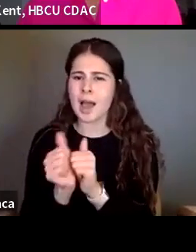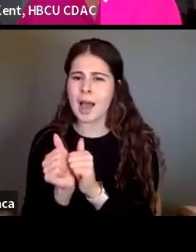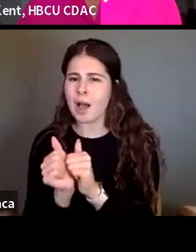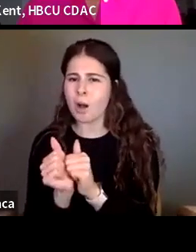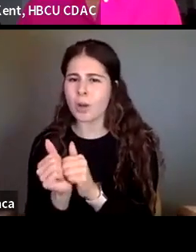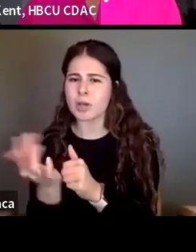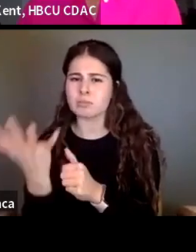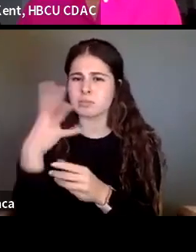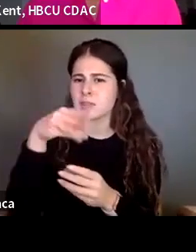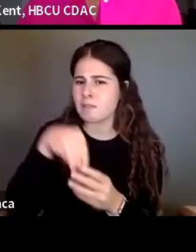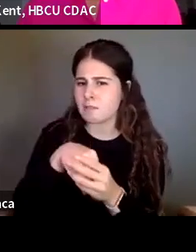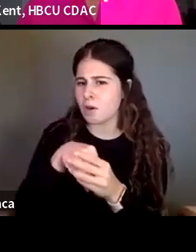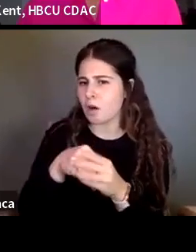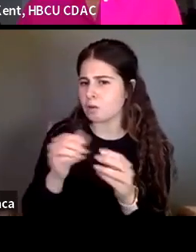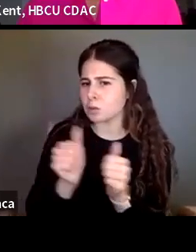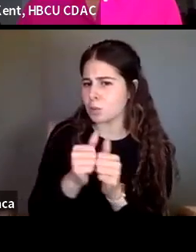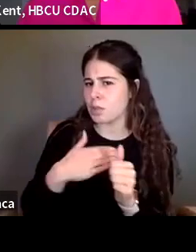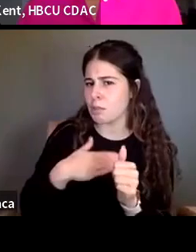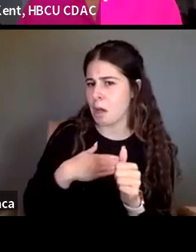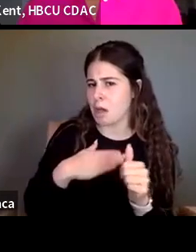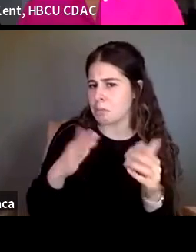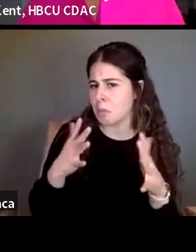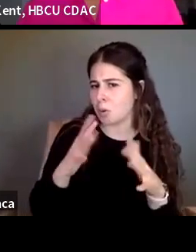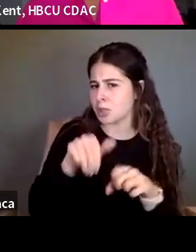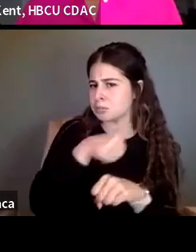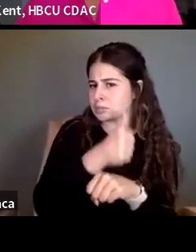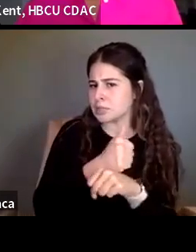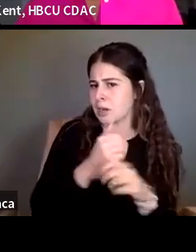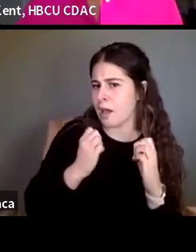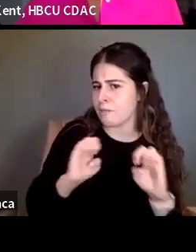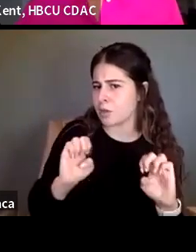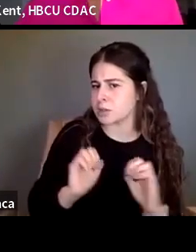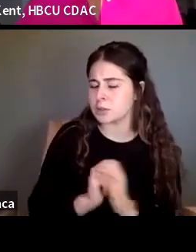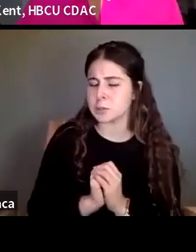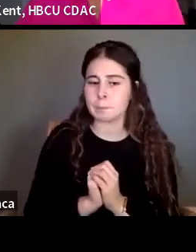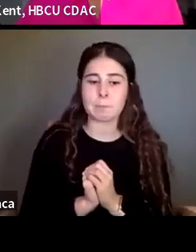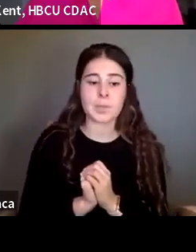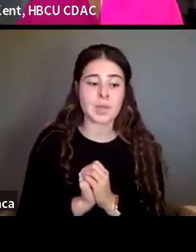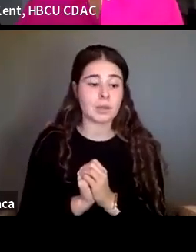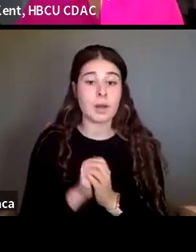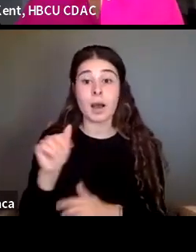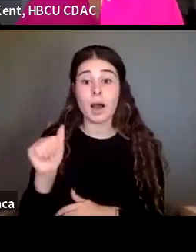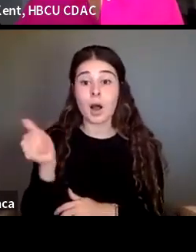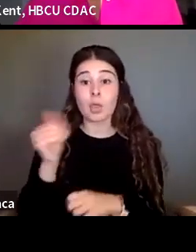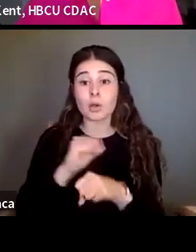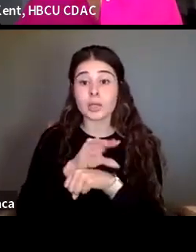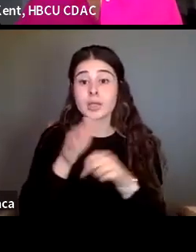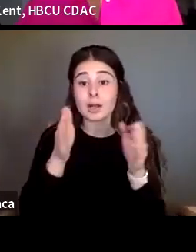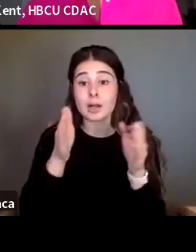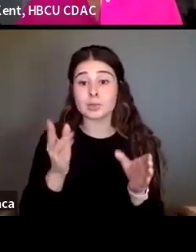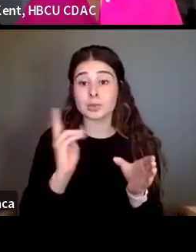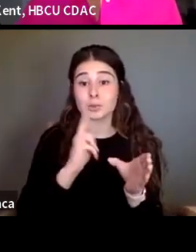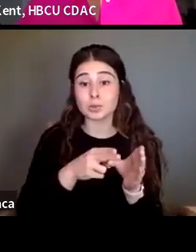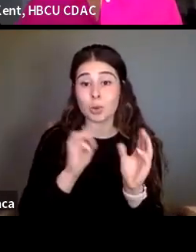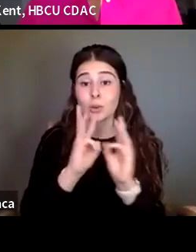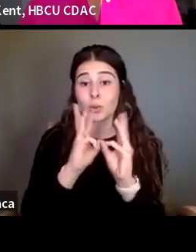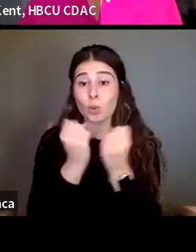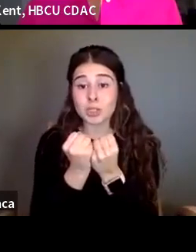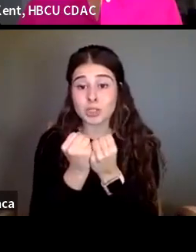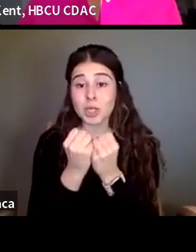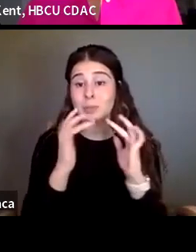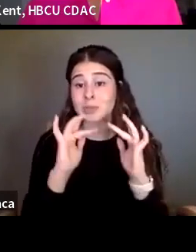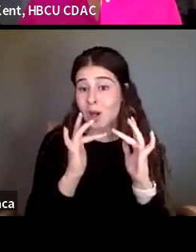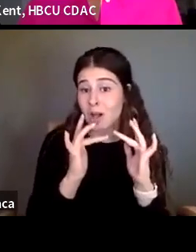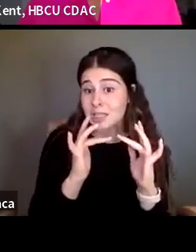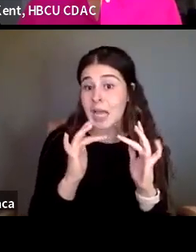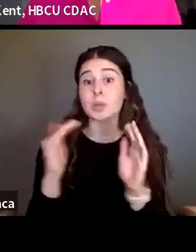in total. Others attend the FDIC workshops online or in person. There are various kinds